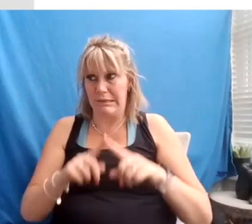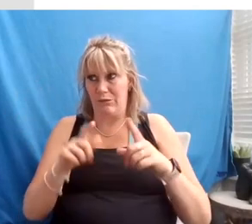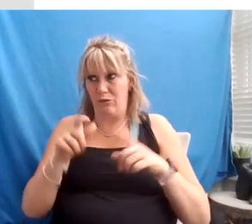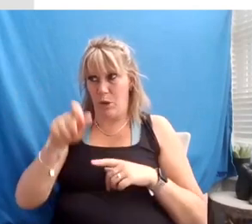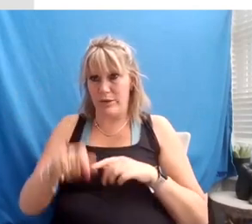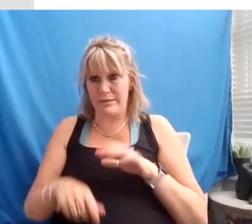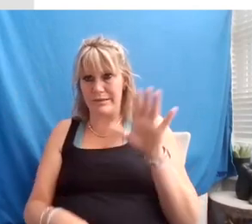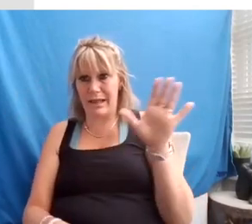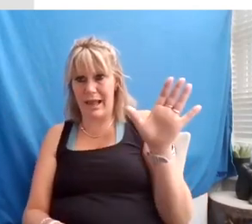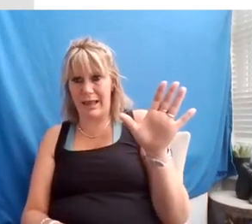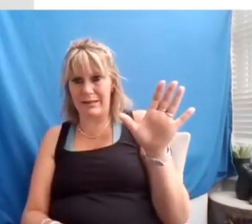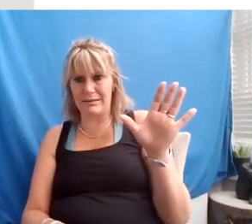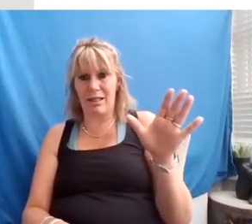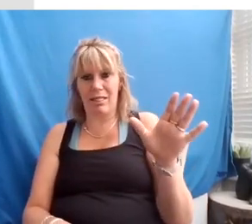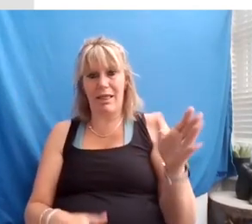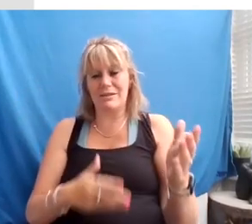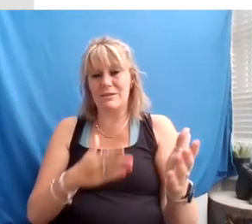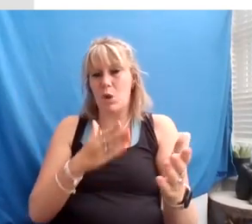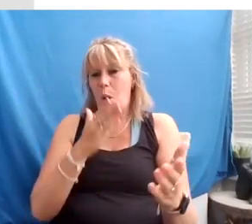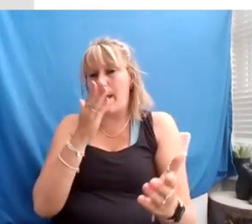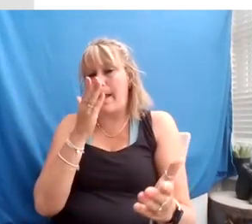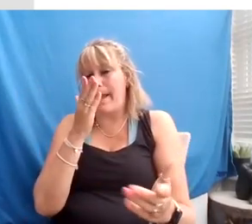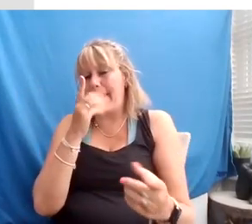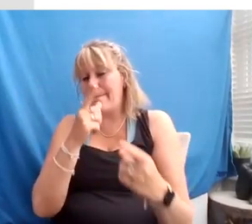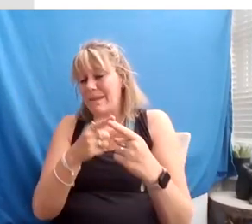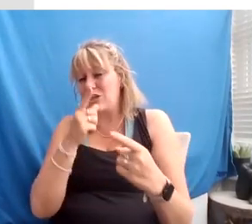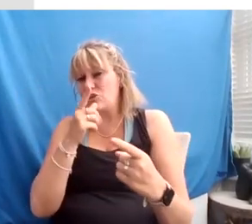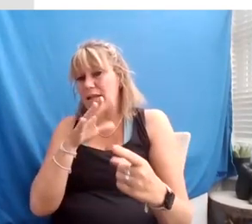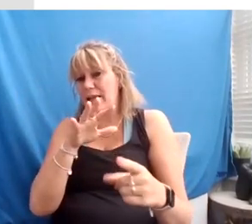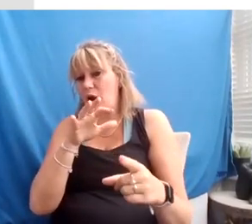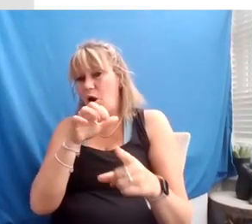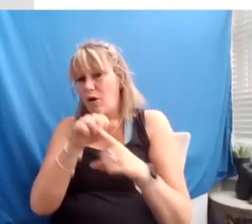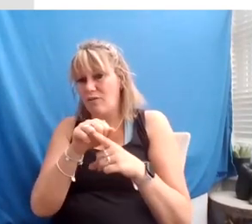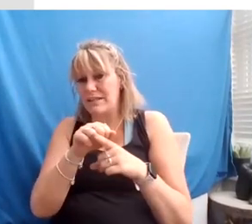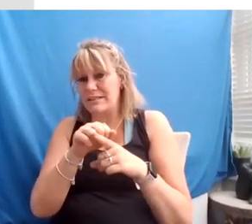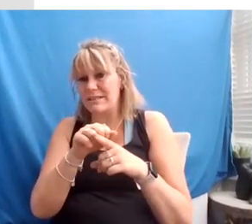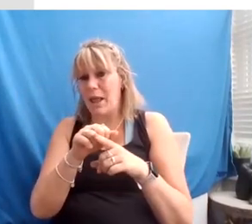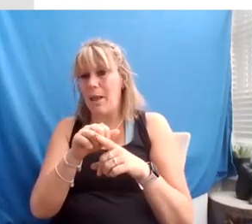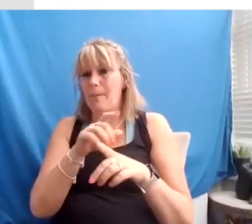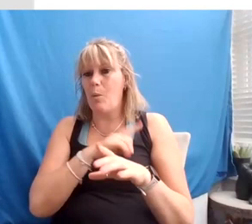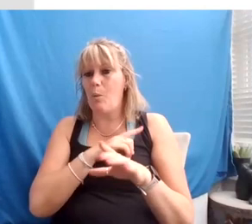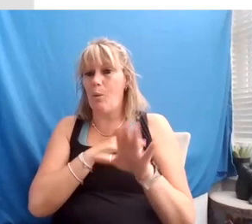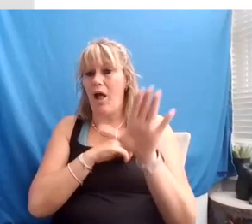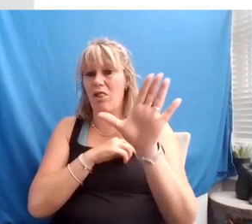not immediately obvious, but as there's two thumbs in the same place,